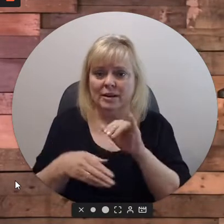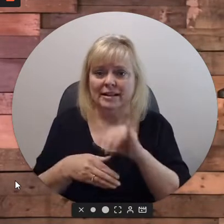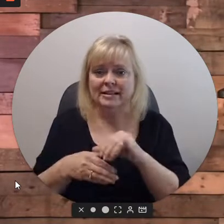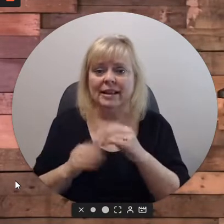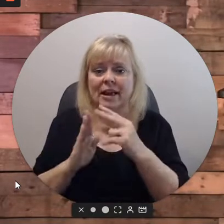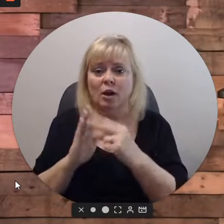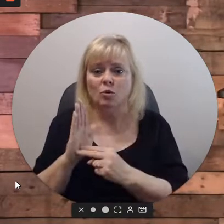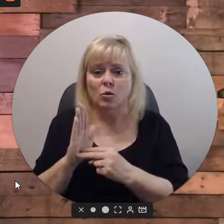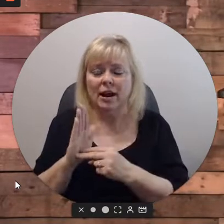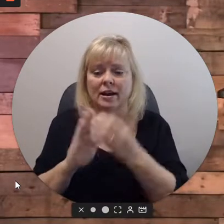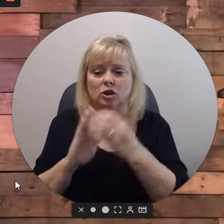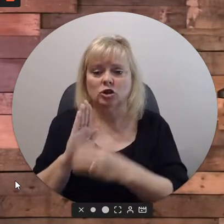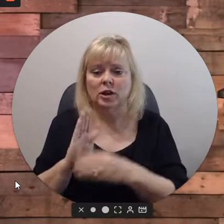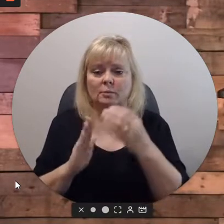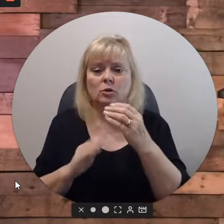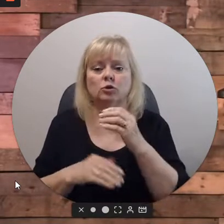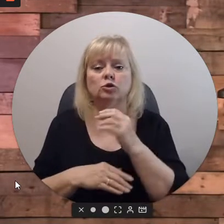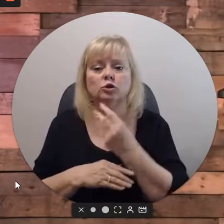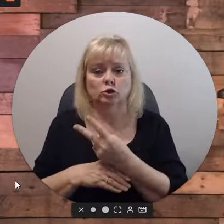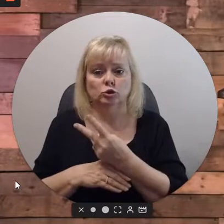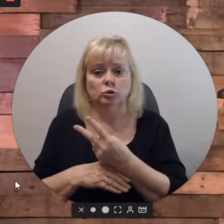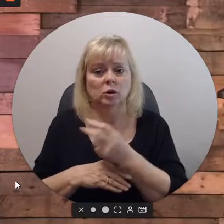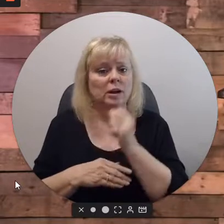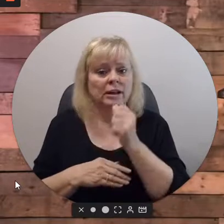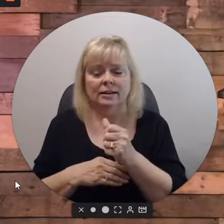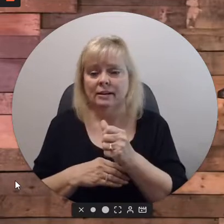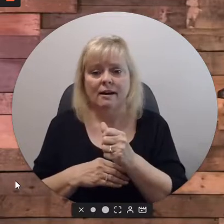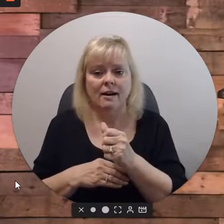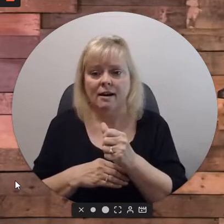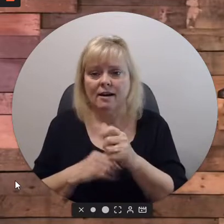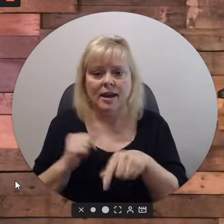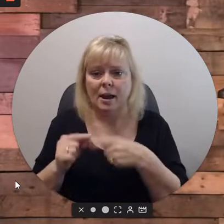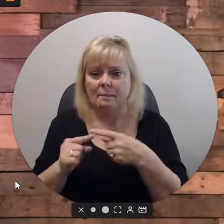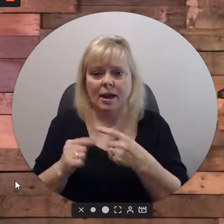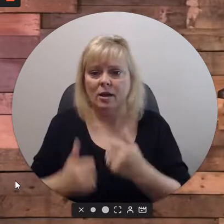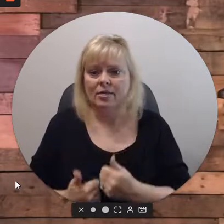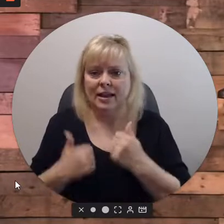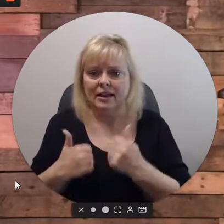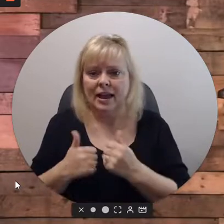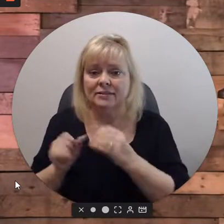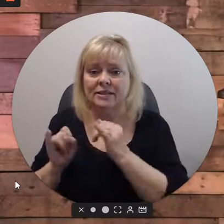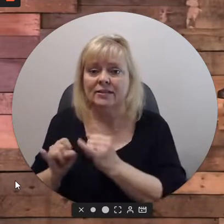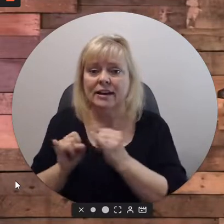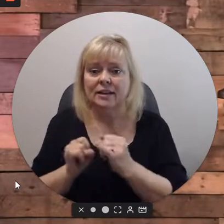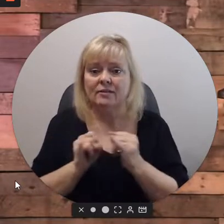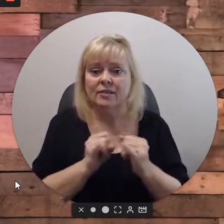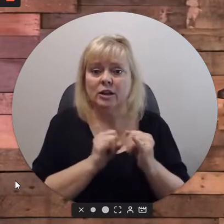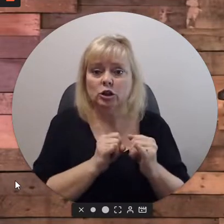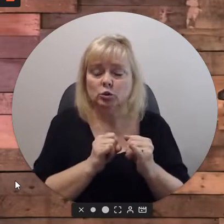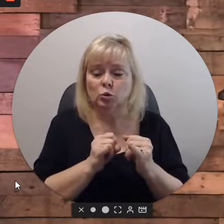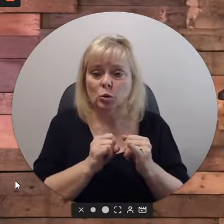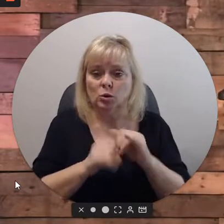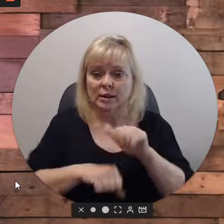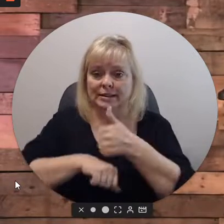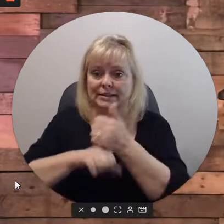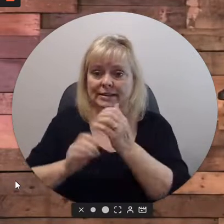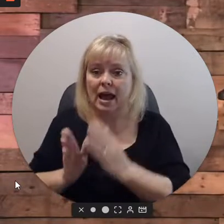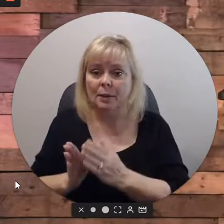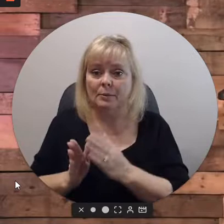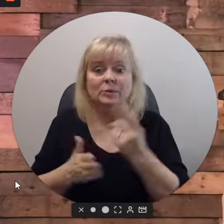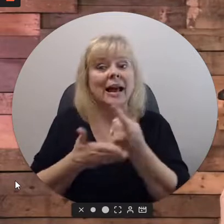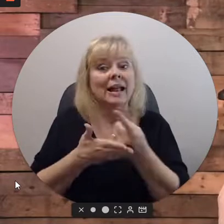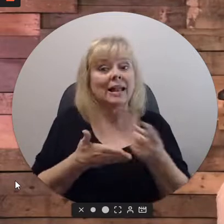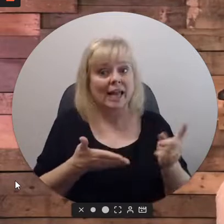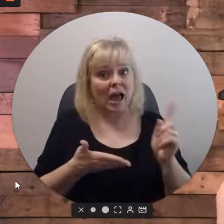of Acts is not upon the lives of individual disciples. Last week, we looked